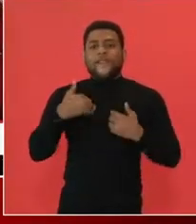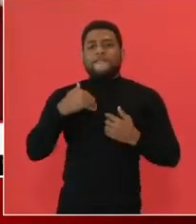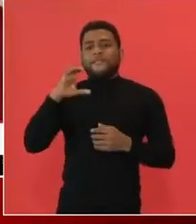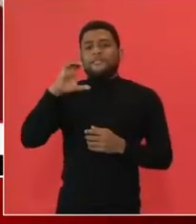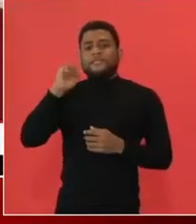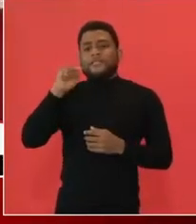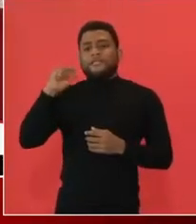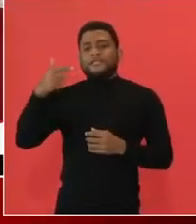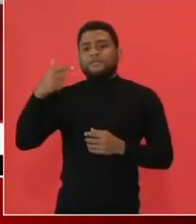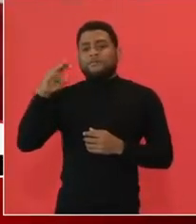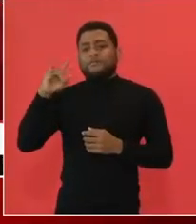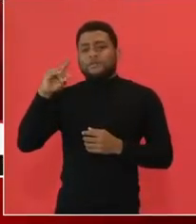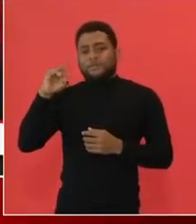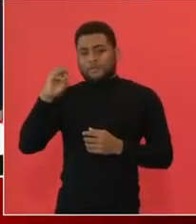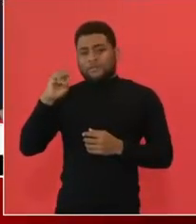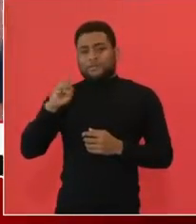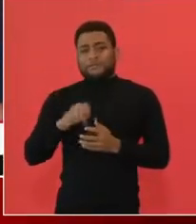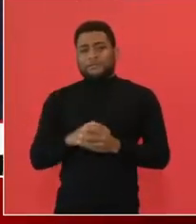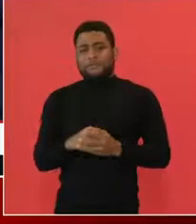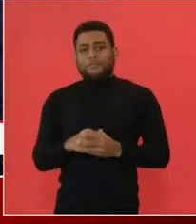specifically, because I'll be testing my memory.